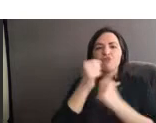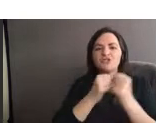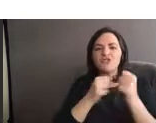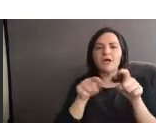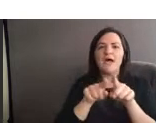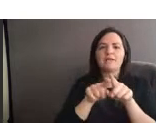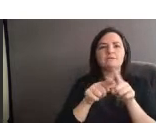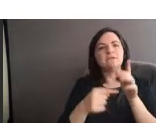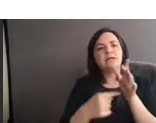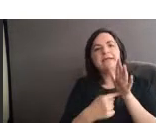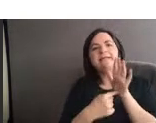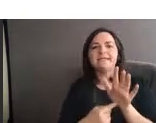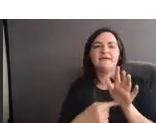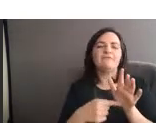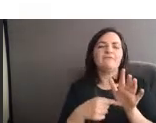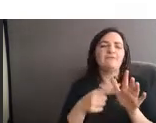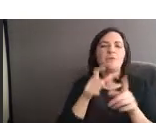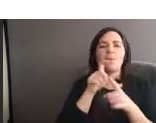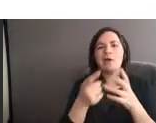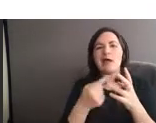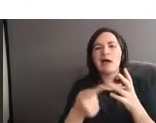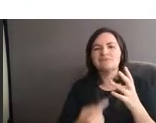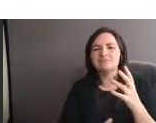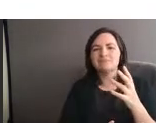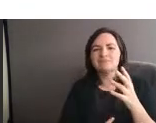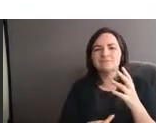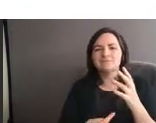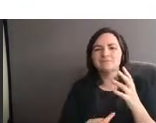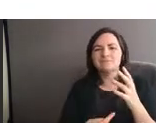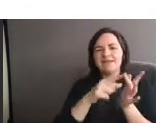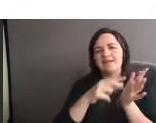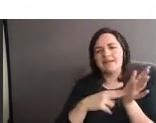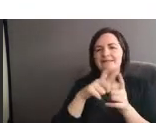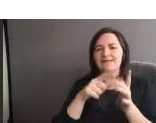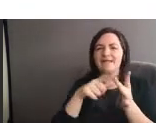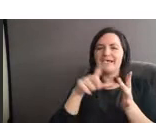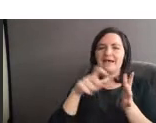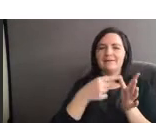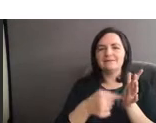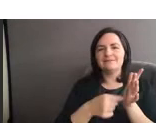counts. So when I click on that link, it takes me to this window.